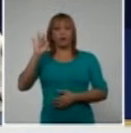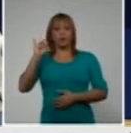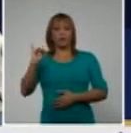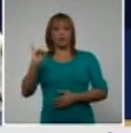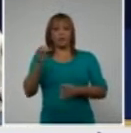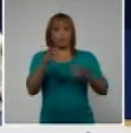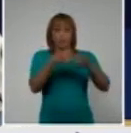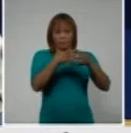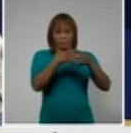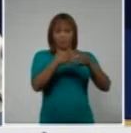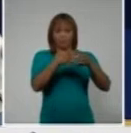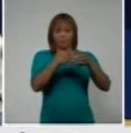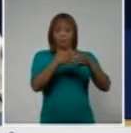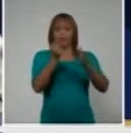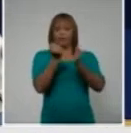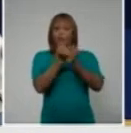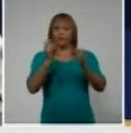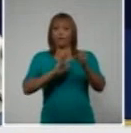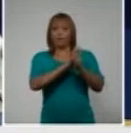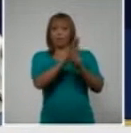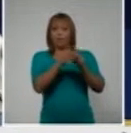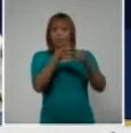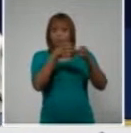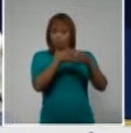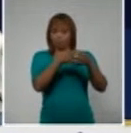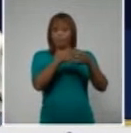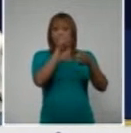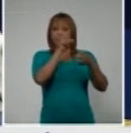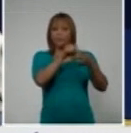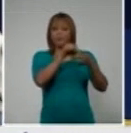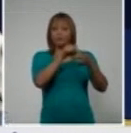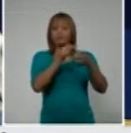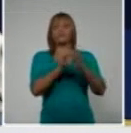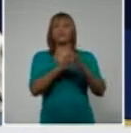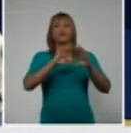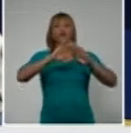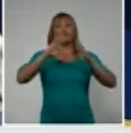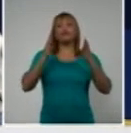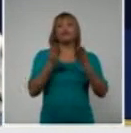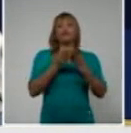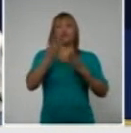the 0.4% source of infection is unknown.